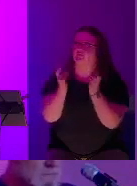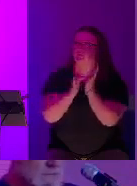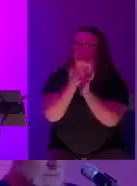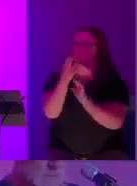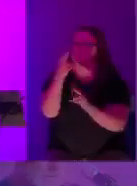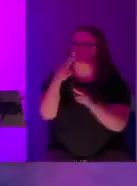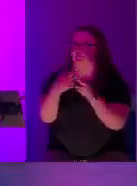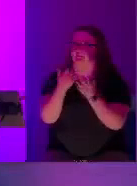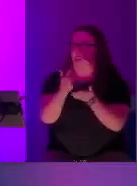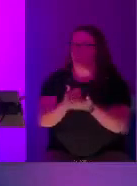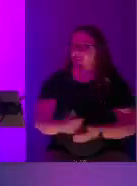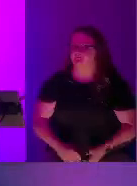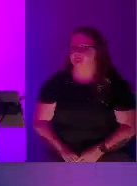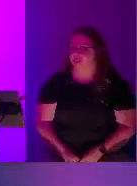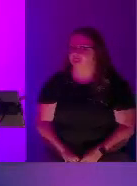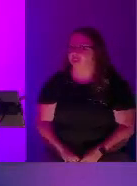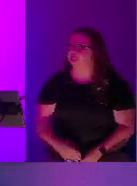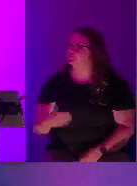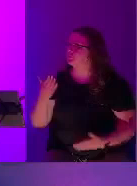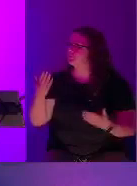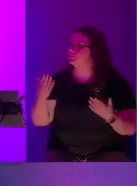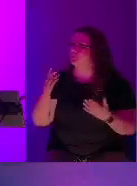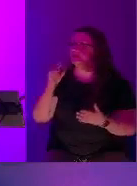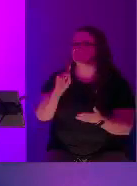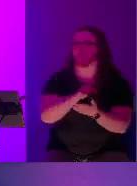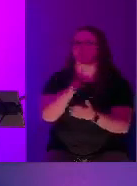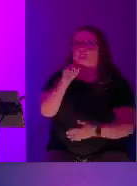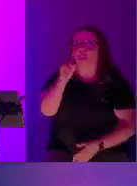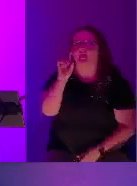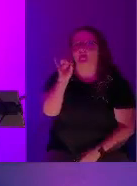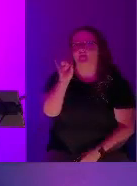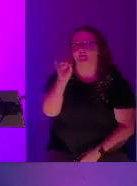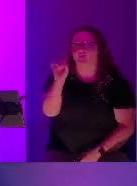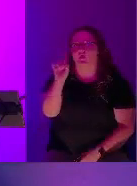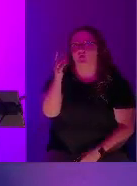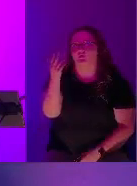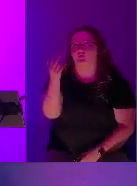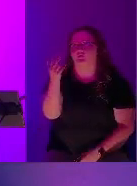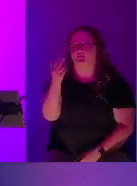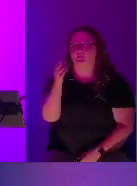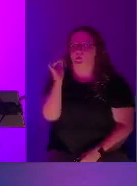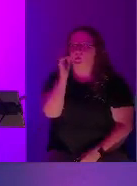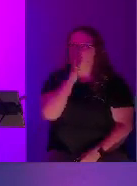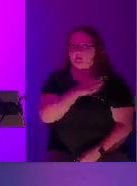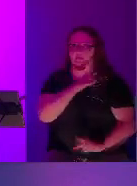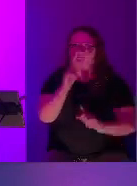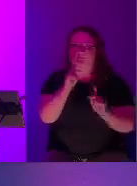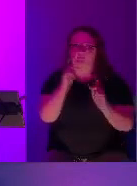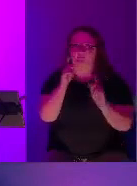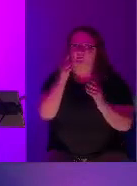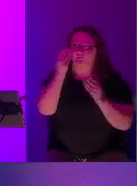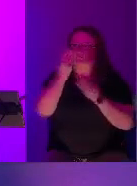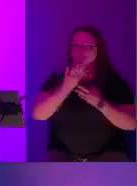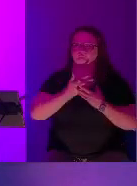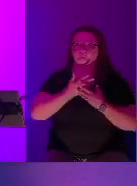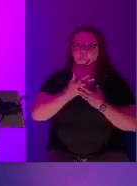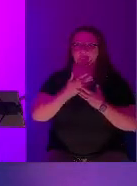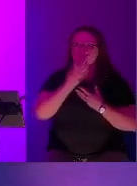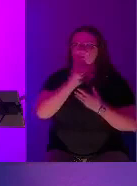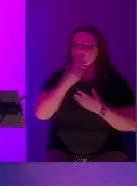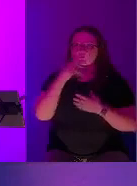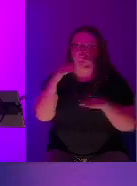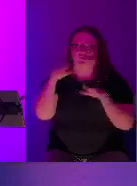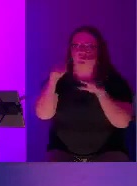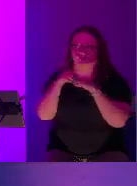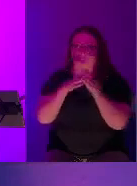Amen. Psalm 81:13. Oh, that my people had hearkened unto me and Israel had walked in my